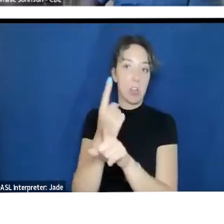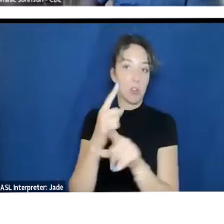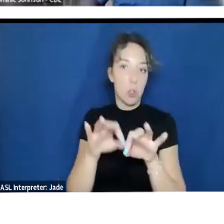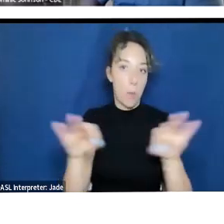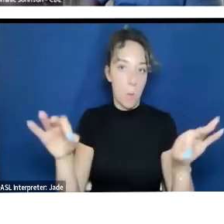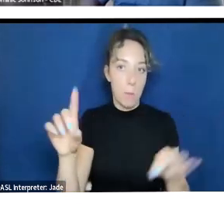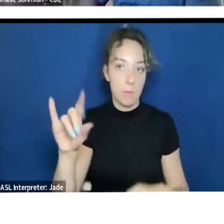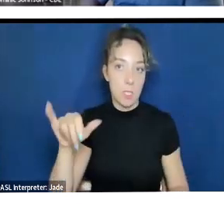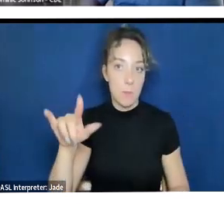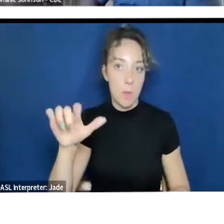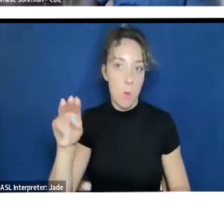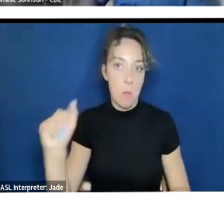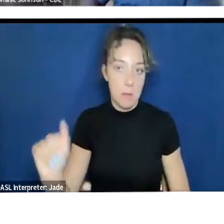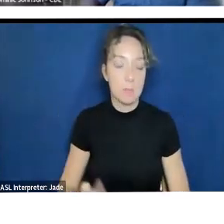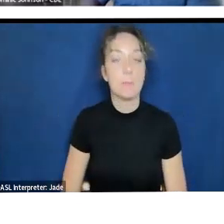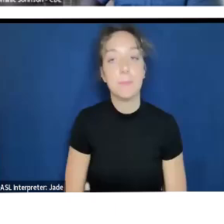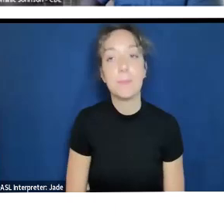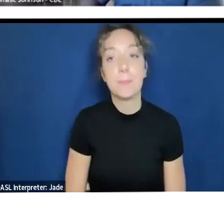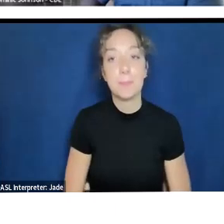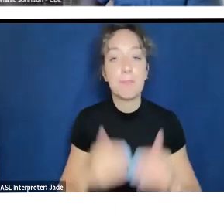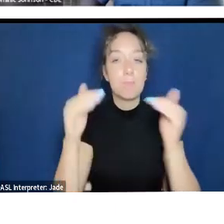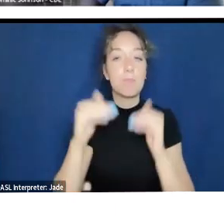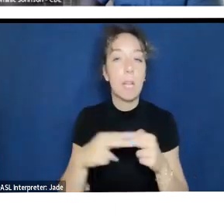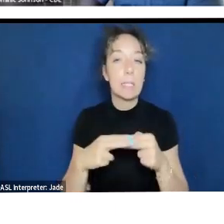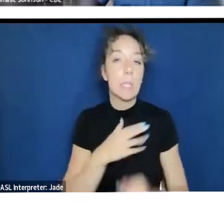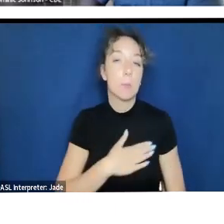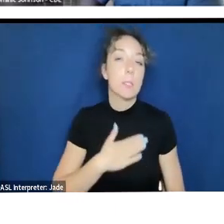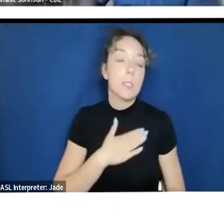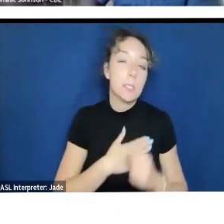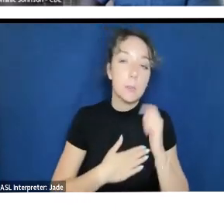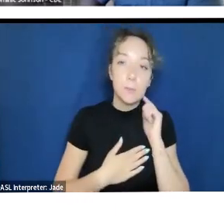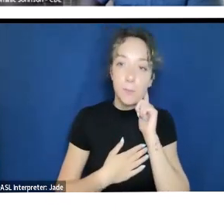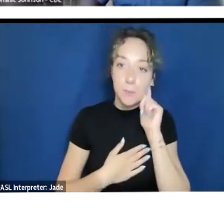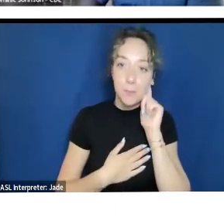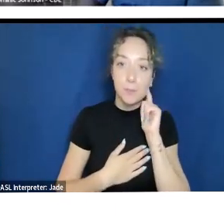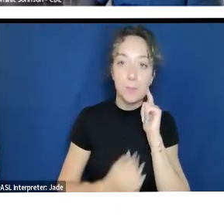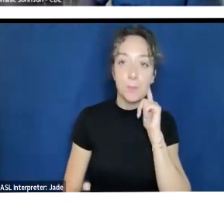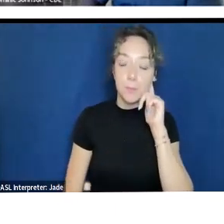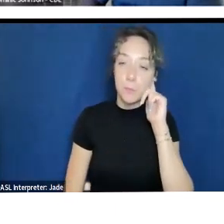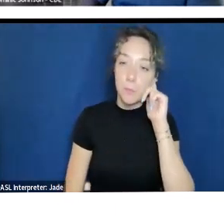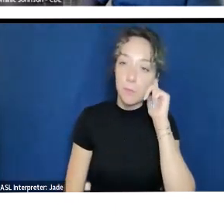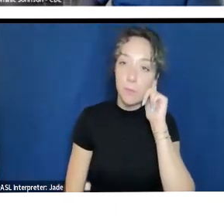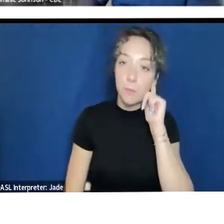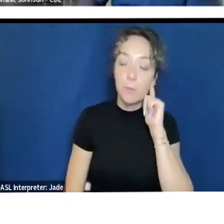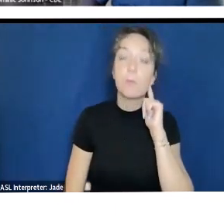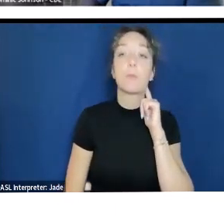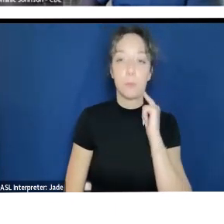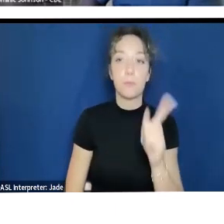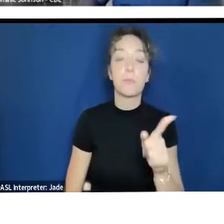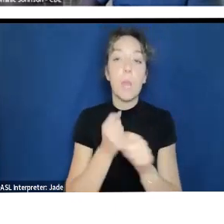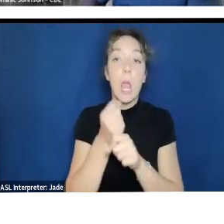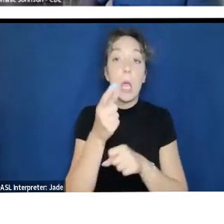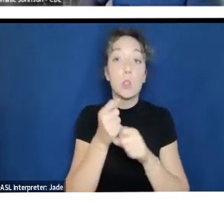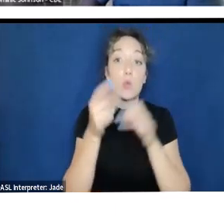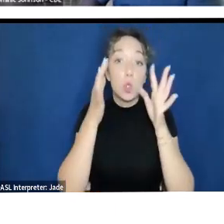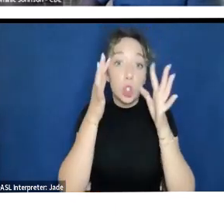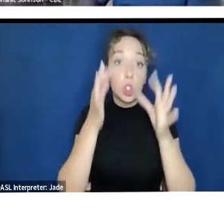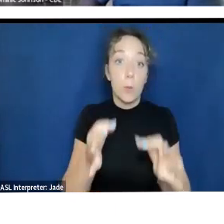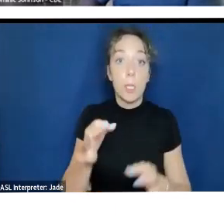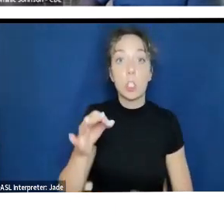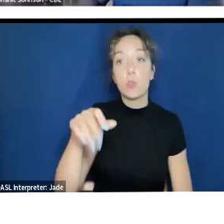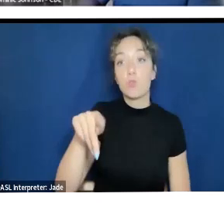please. the annual Determination Prong